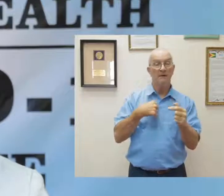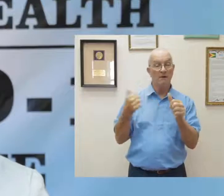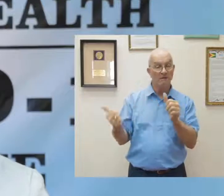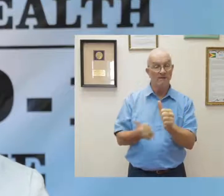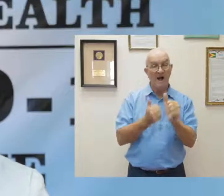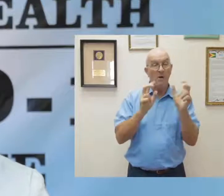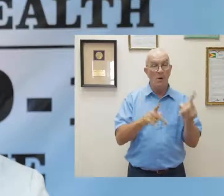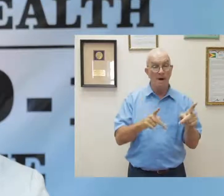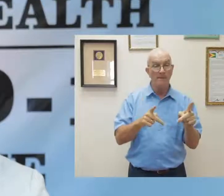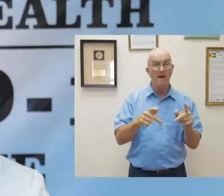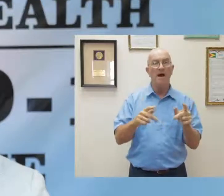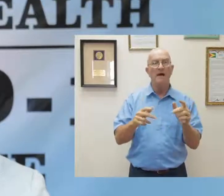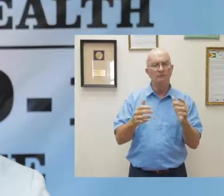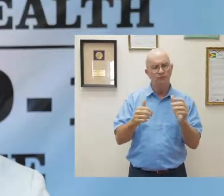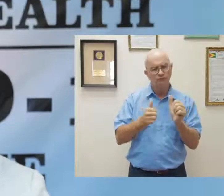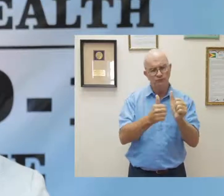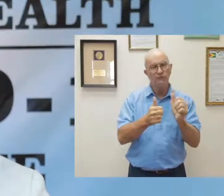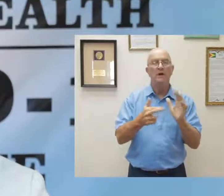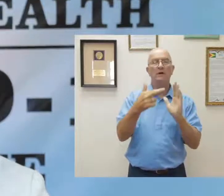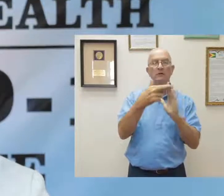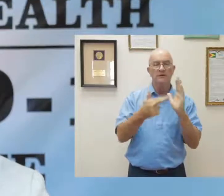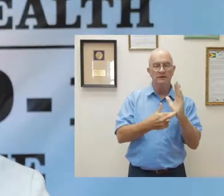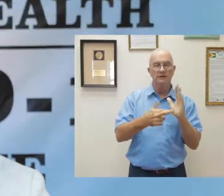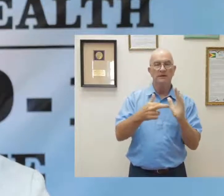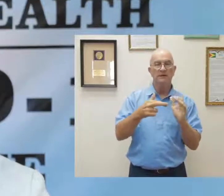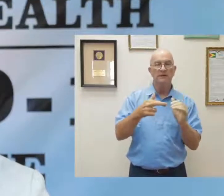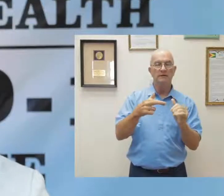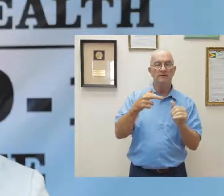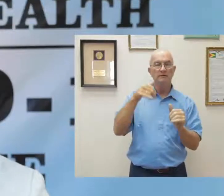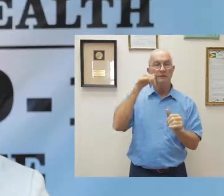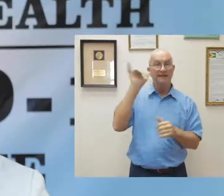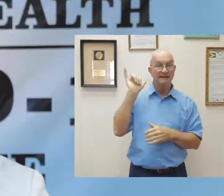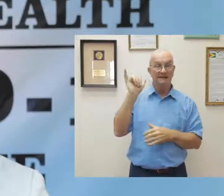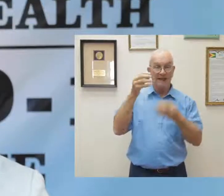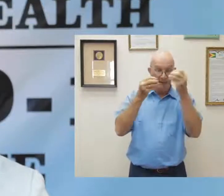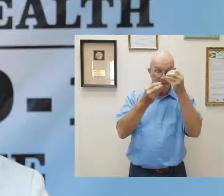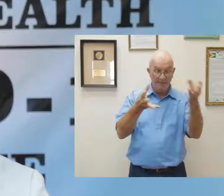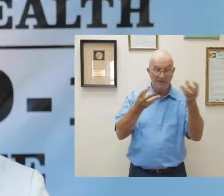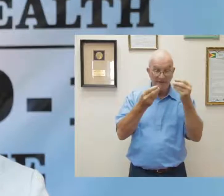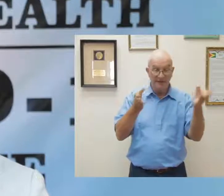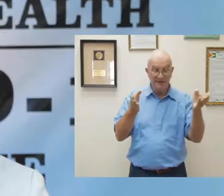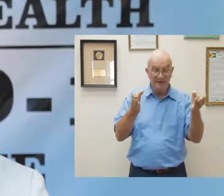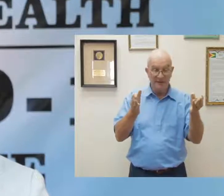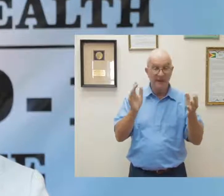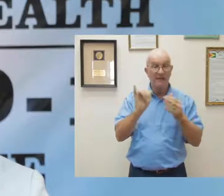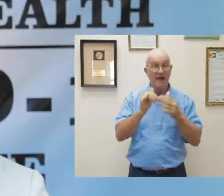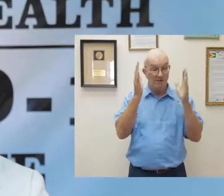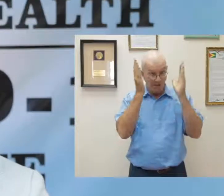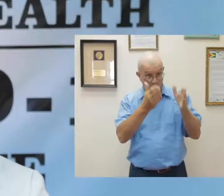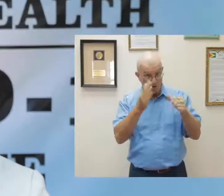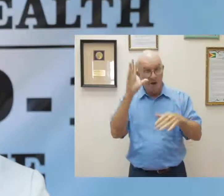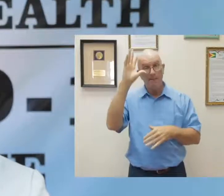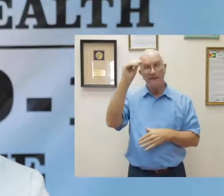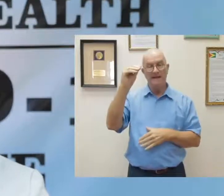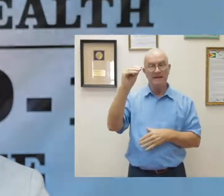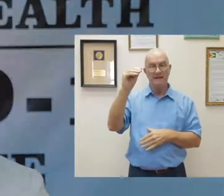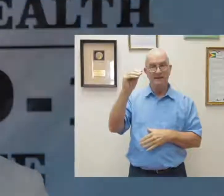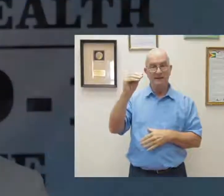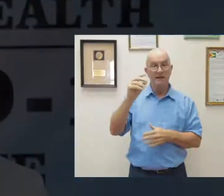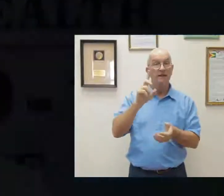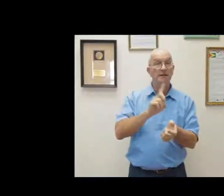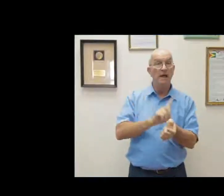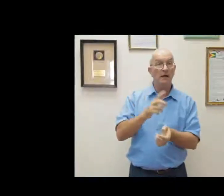and reinforce yesterday's message, which focused on our male population. Dr.